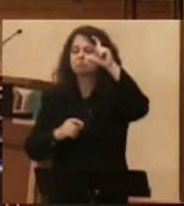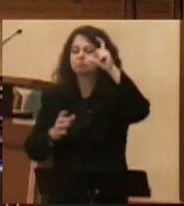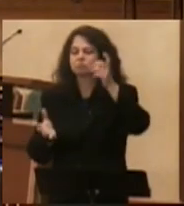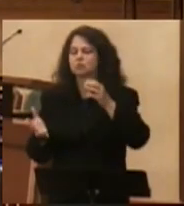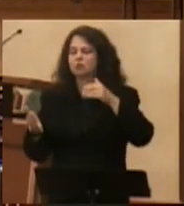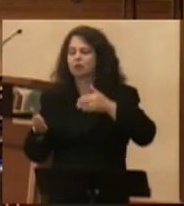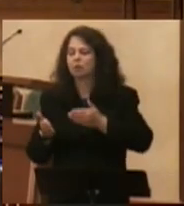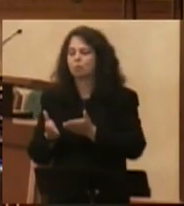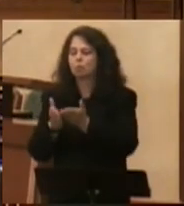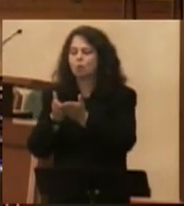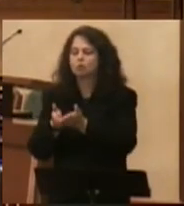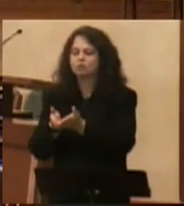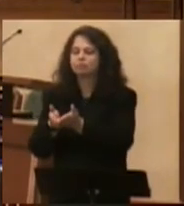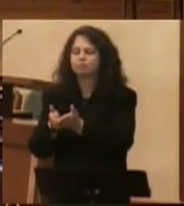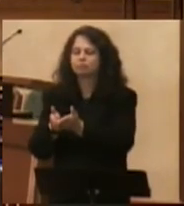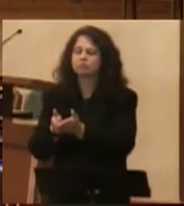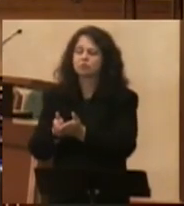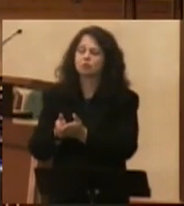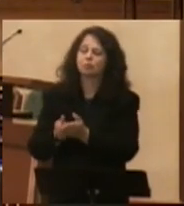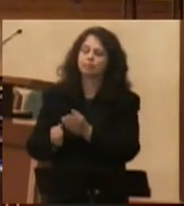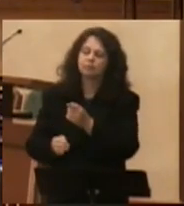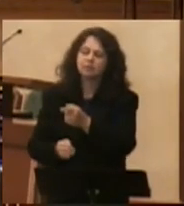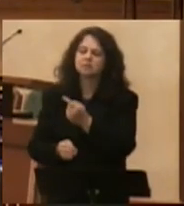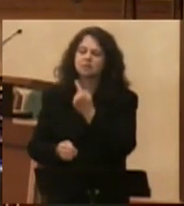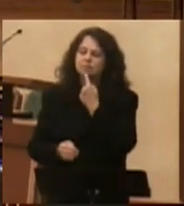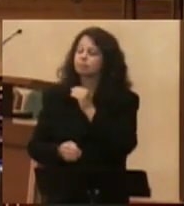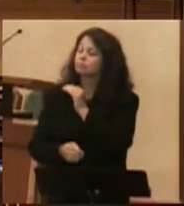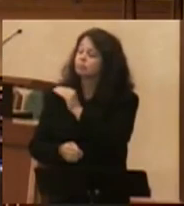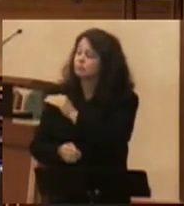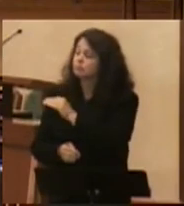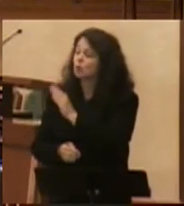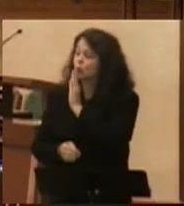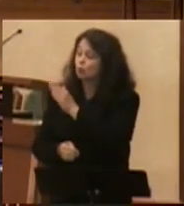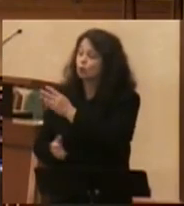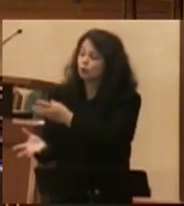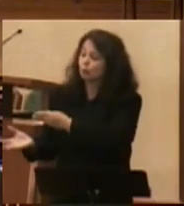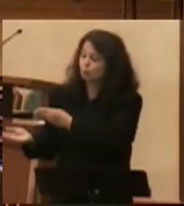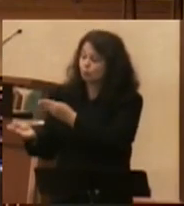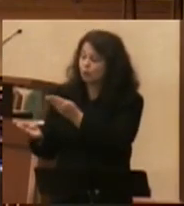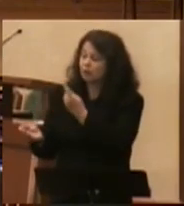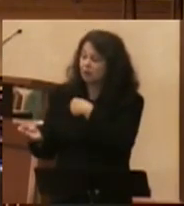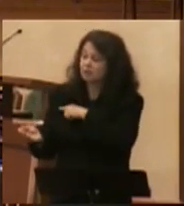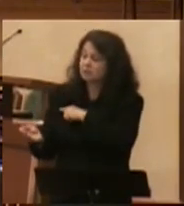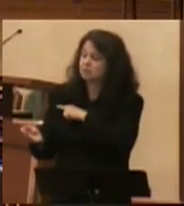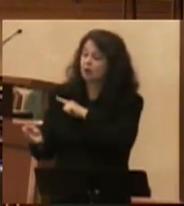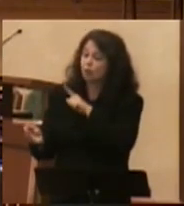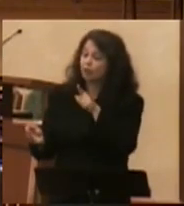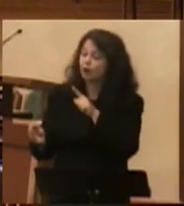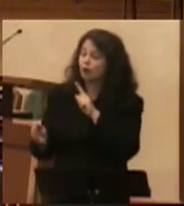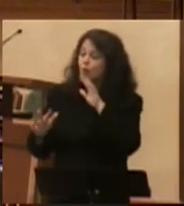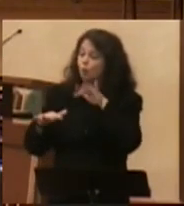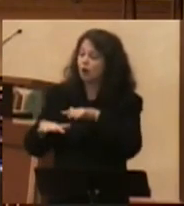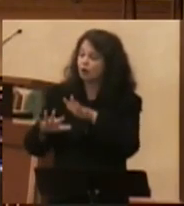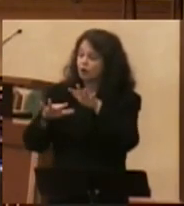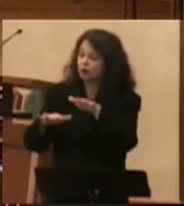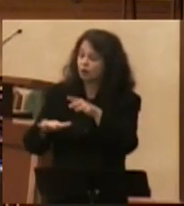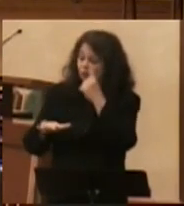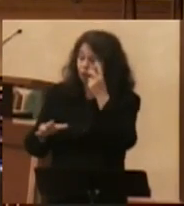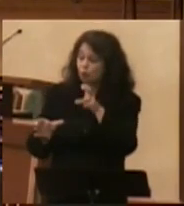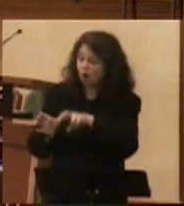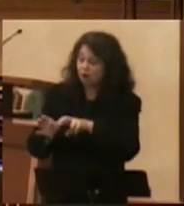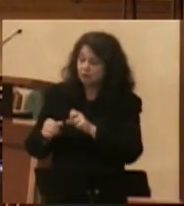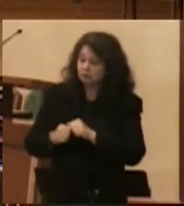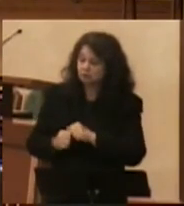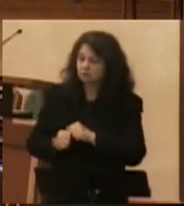of the local fishermen to see how much it would cost to take the boat out onto the lake for a ride.